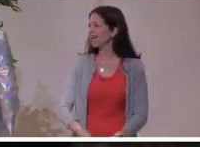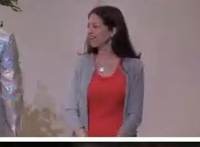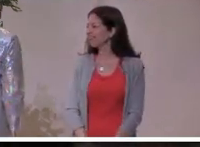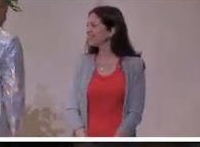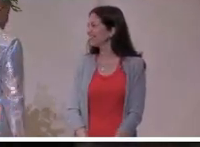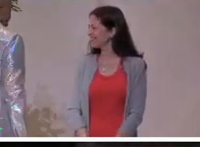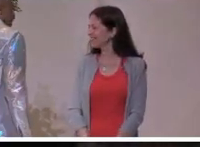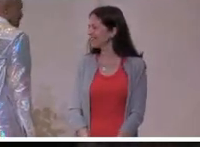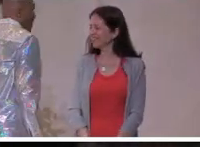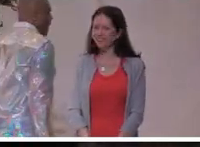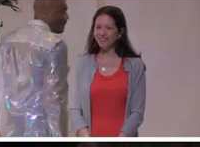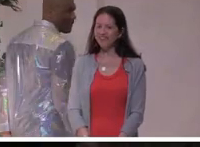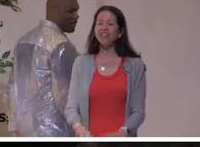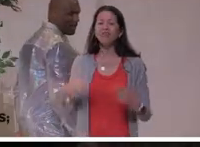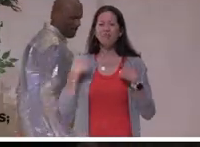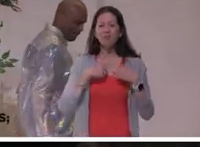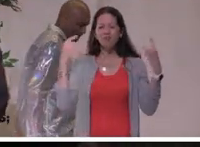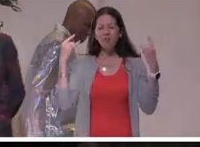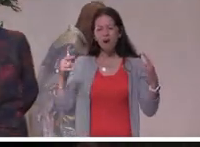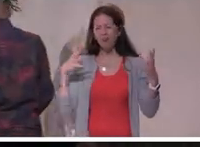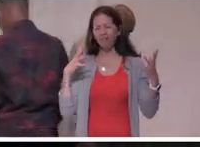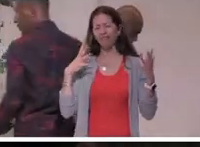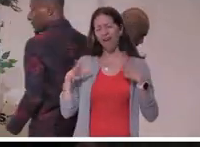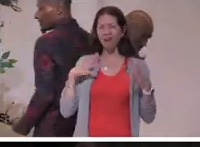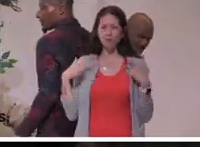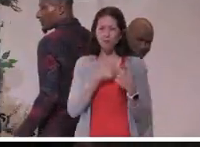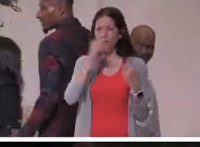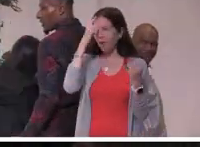Yeah. Rocking the fashions that we all dream.